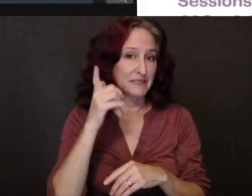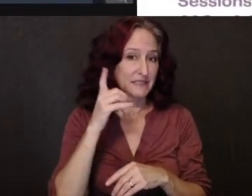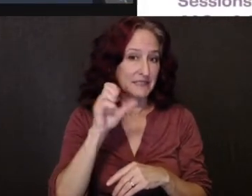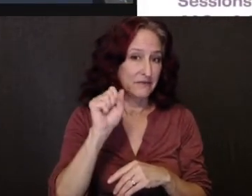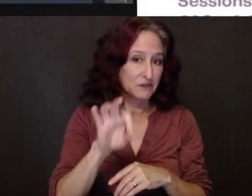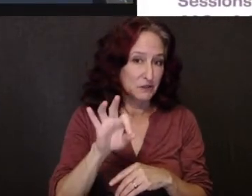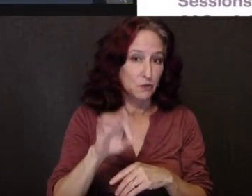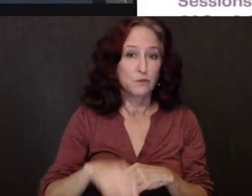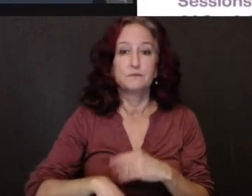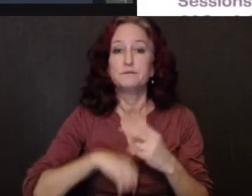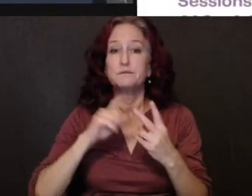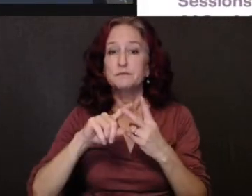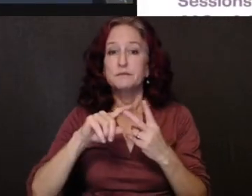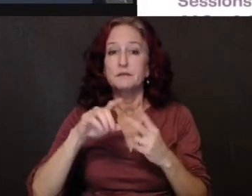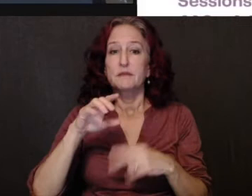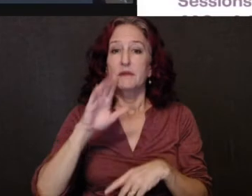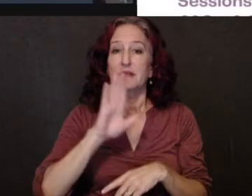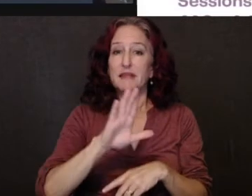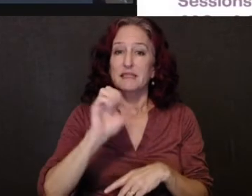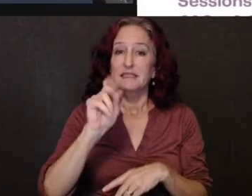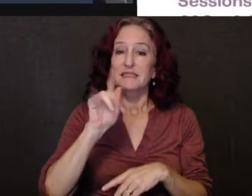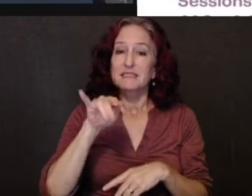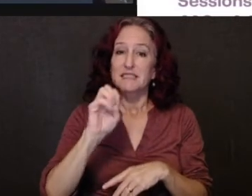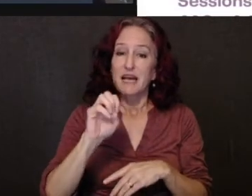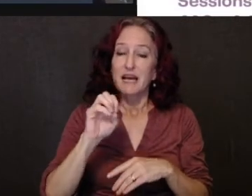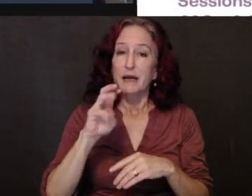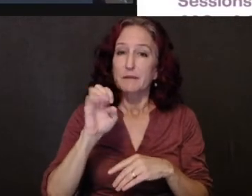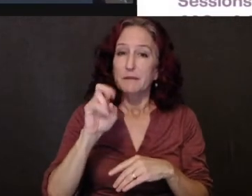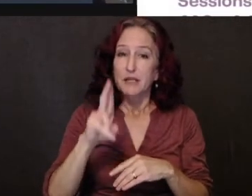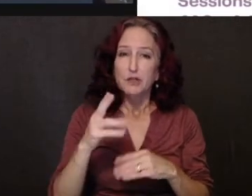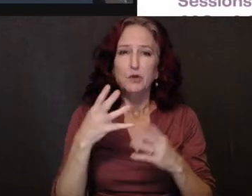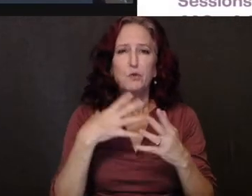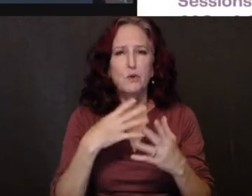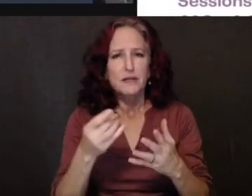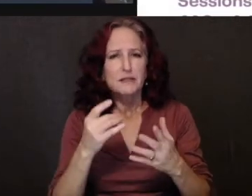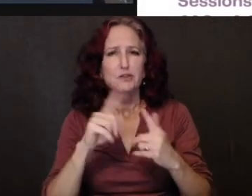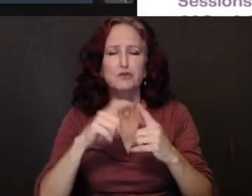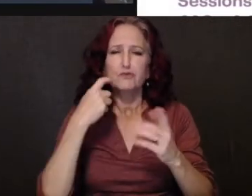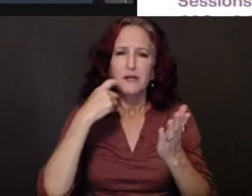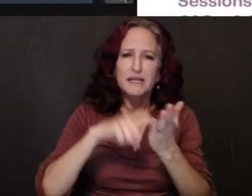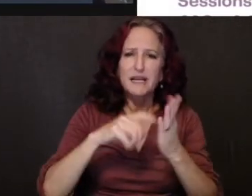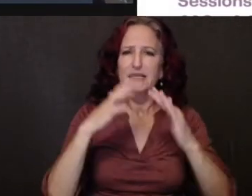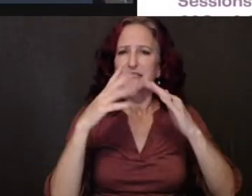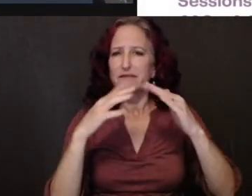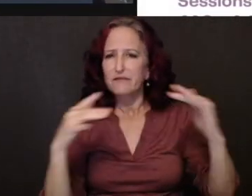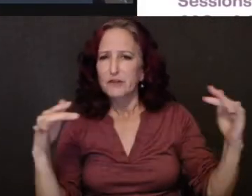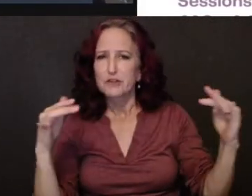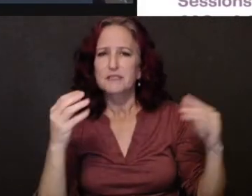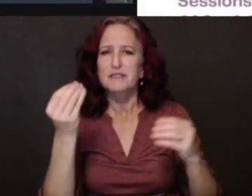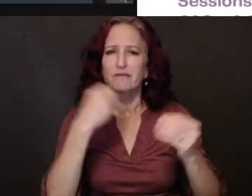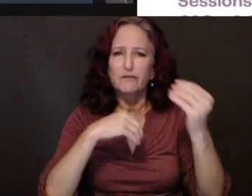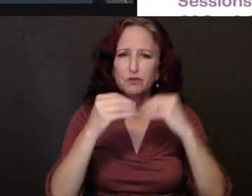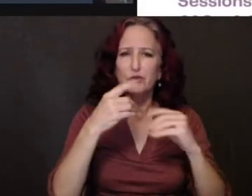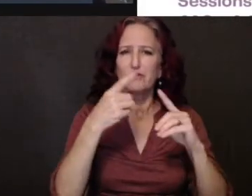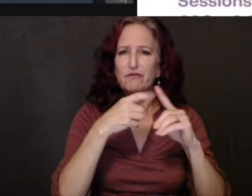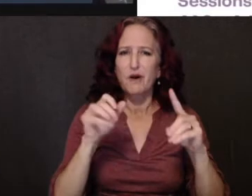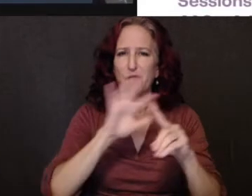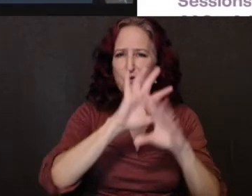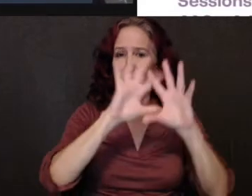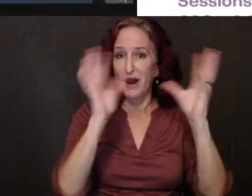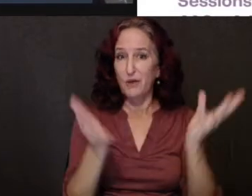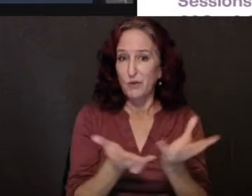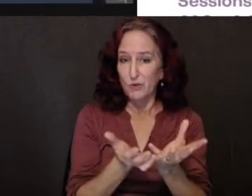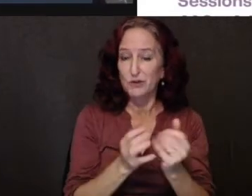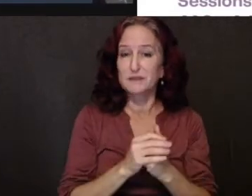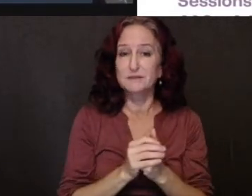is a Bay Area restaurateur and vegan chef. Kenny currently owns Sky Cafe, which is located in South San Francisco. And